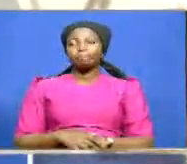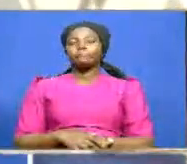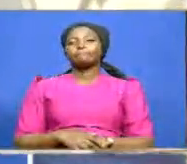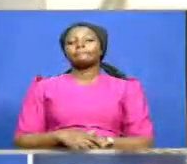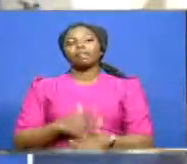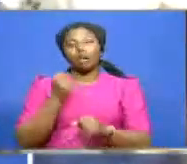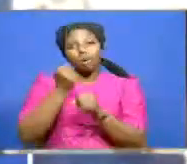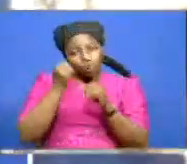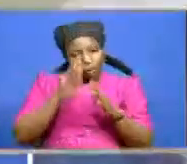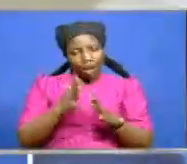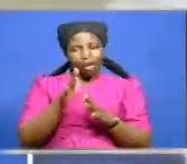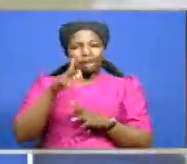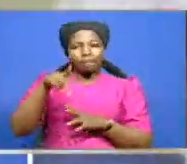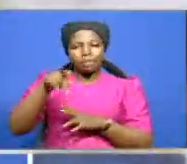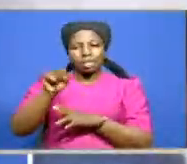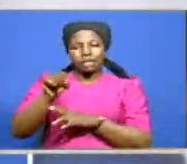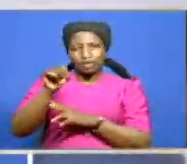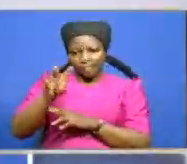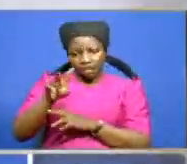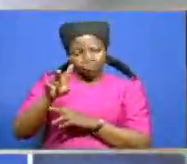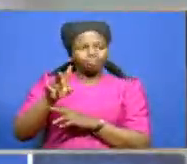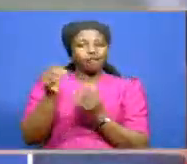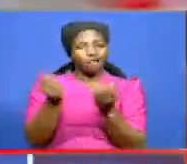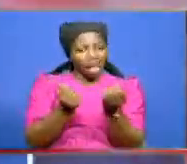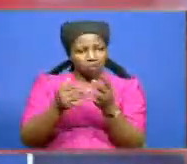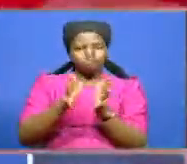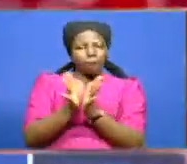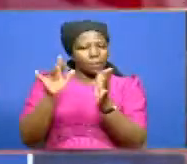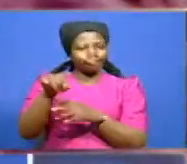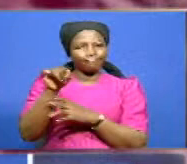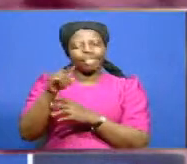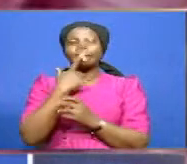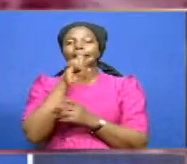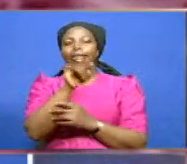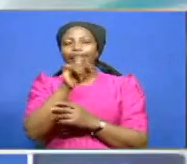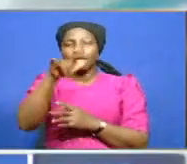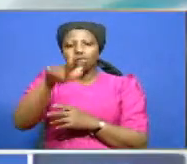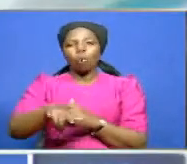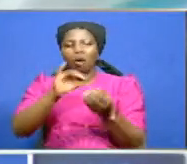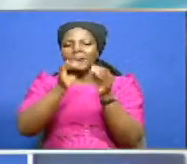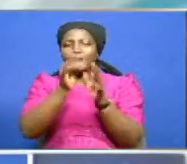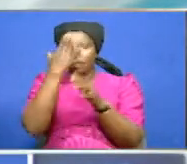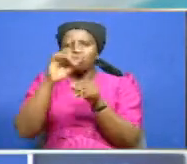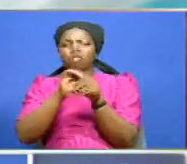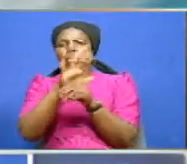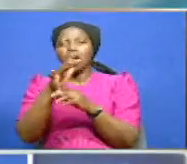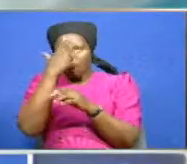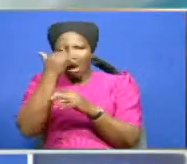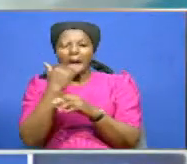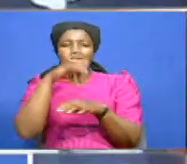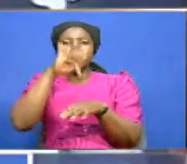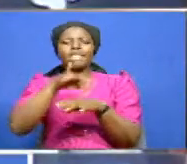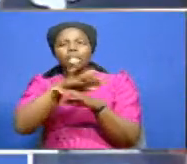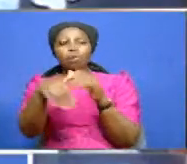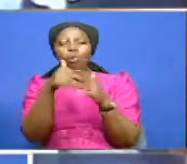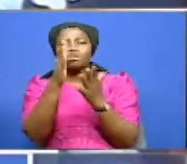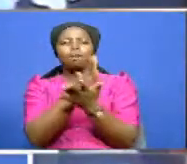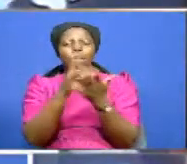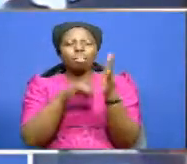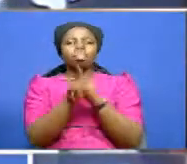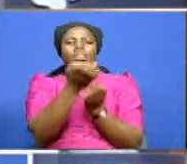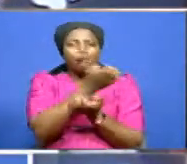Operators in the public transport sector attributing this to the effects of COVID-19, which has battered every sector of economy in the country. Right now,